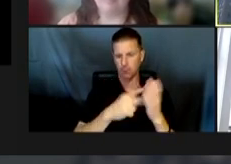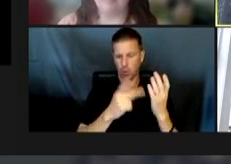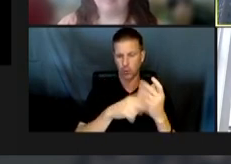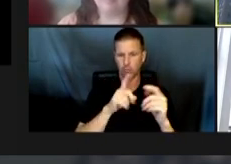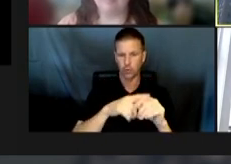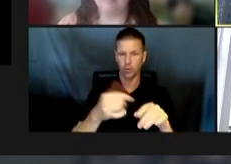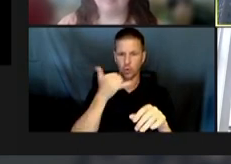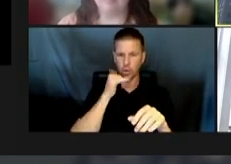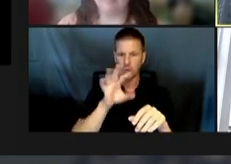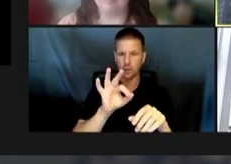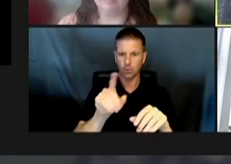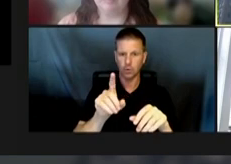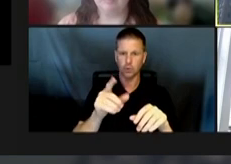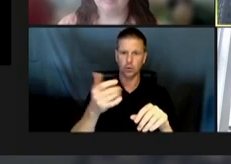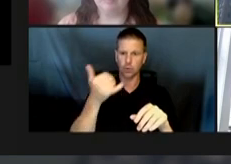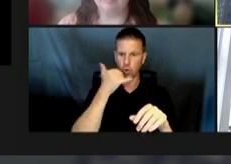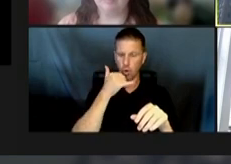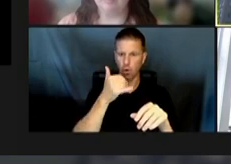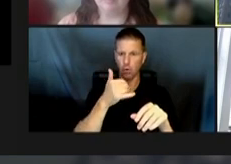911, call a loved one,